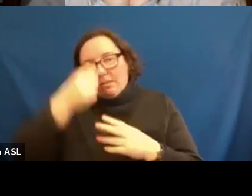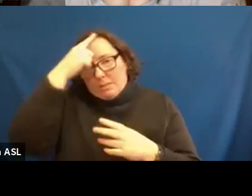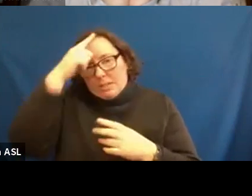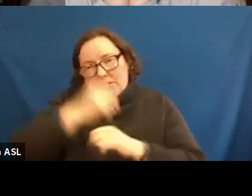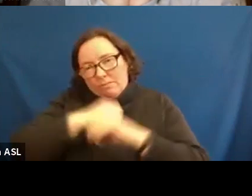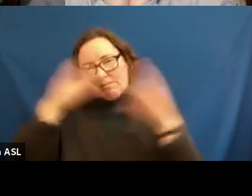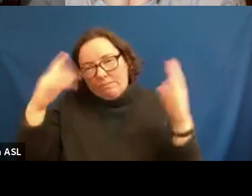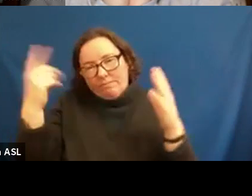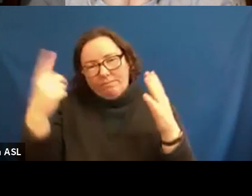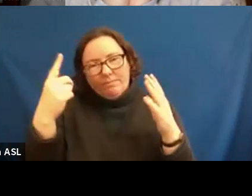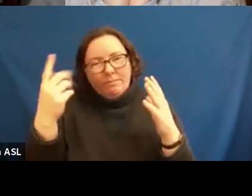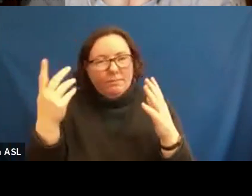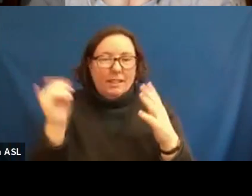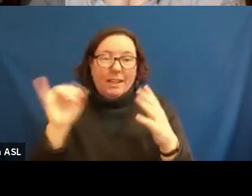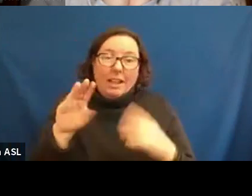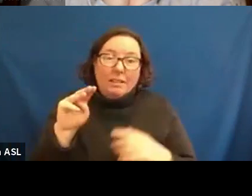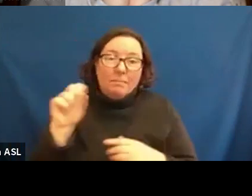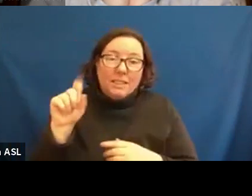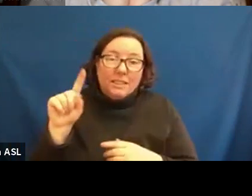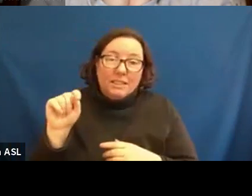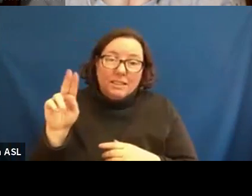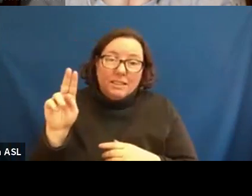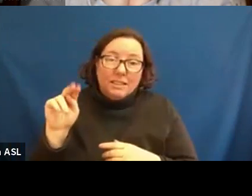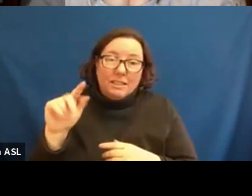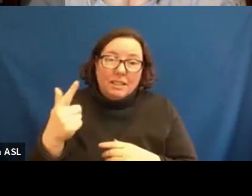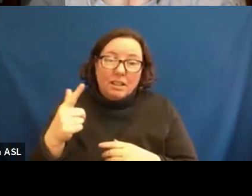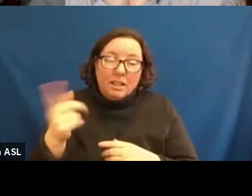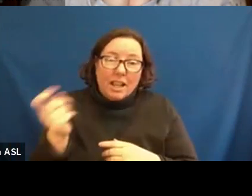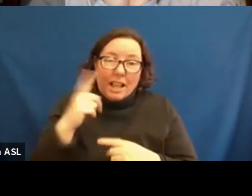we talked, Ms. Tung raised the question about community